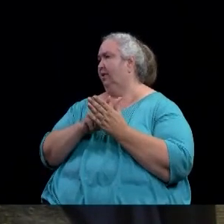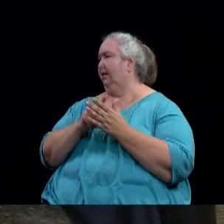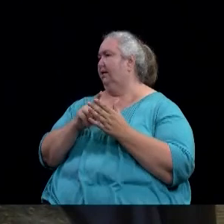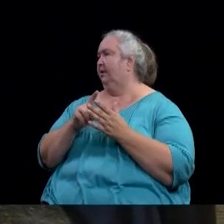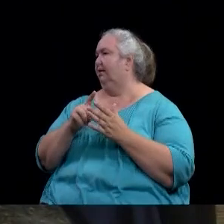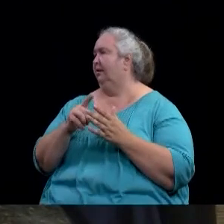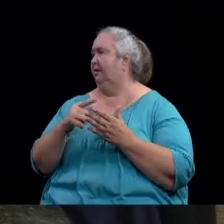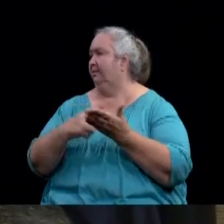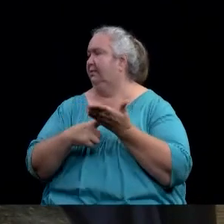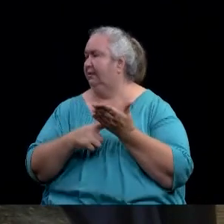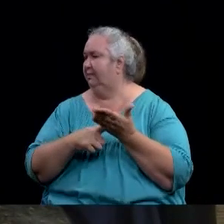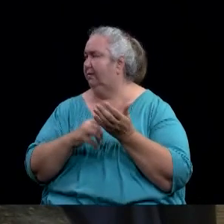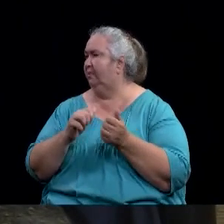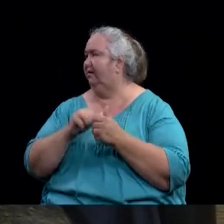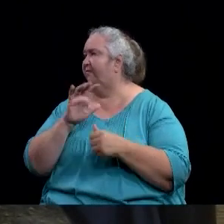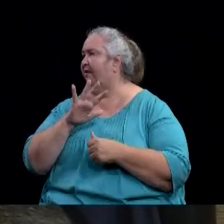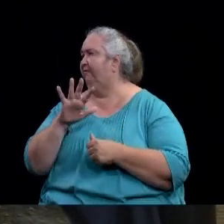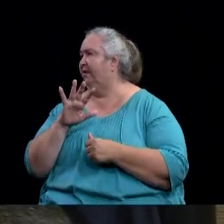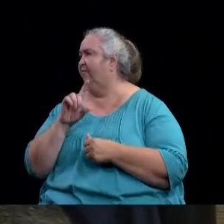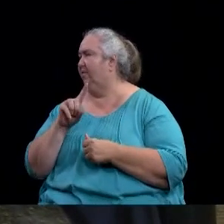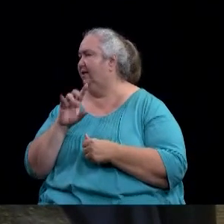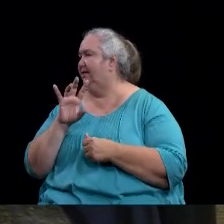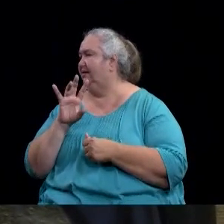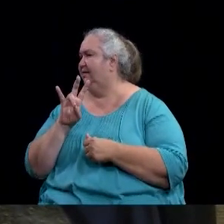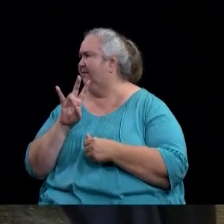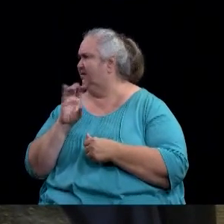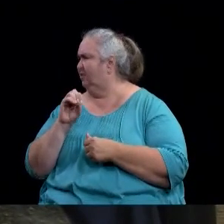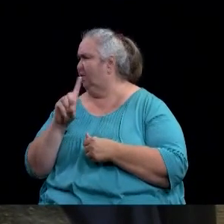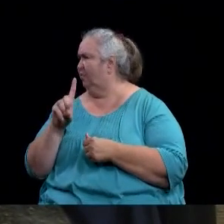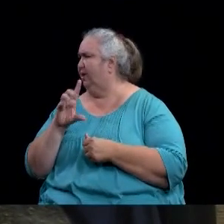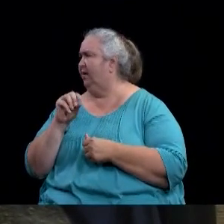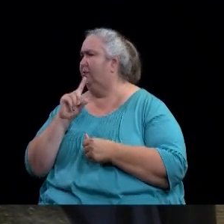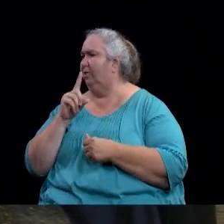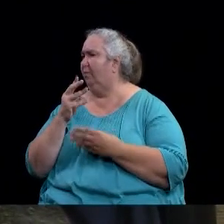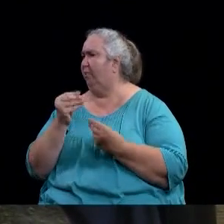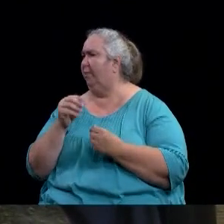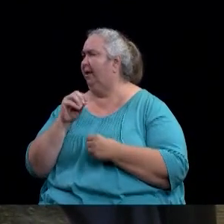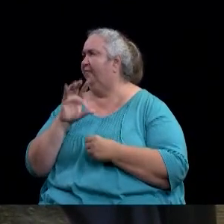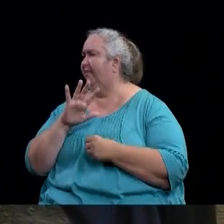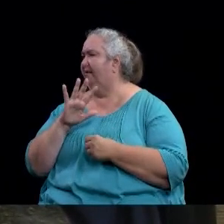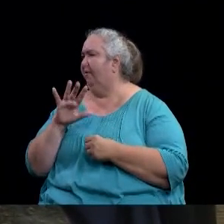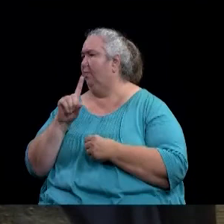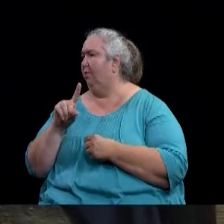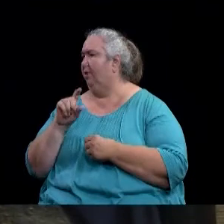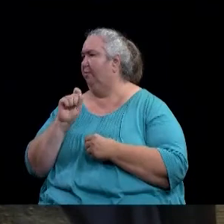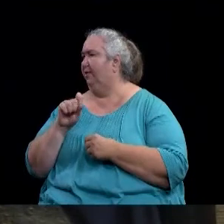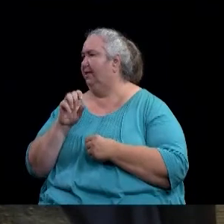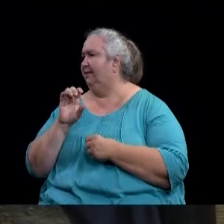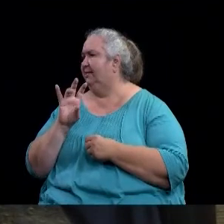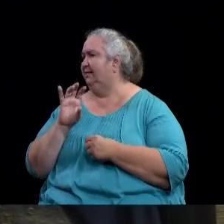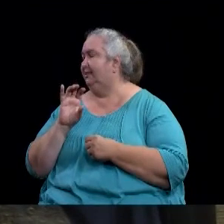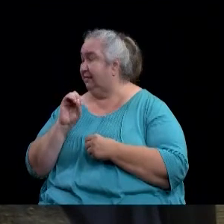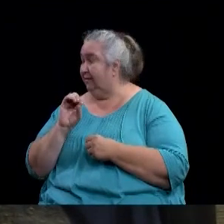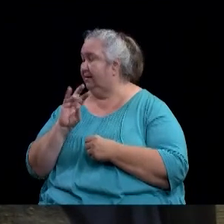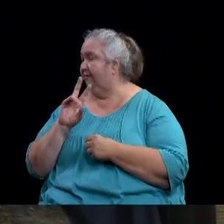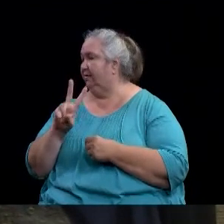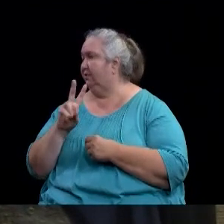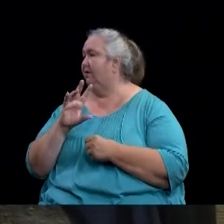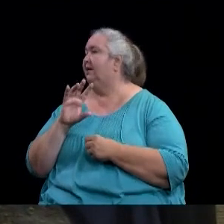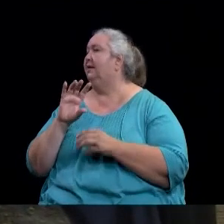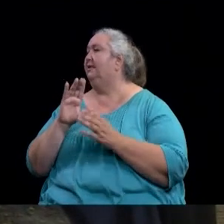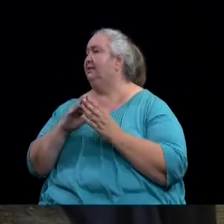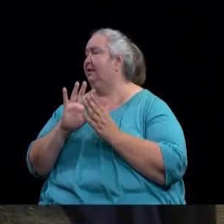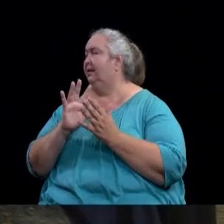property, Texas Open Meetings Act, Section 551.072, City Waco Independent School District and McLennan County owned properties in the area bounded